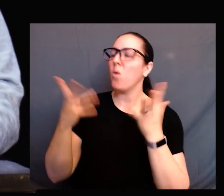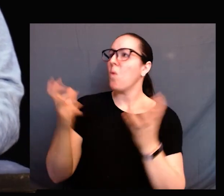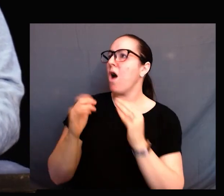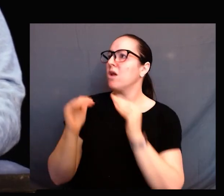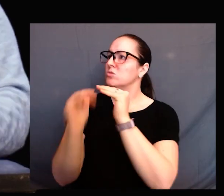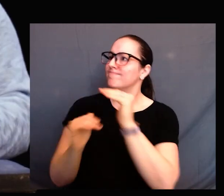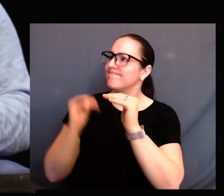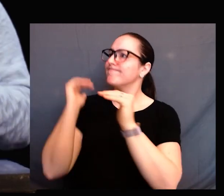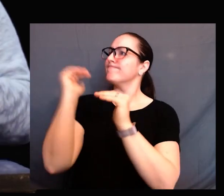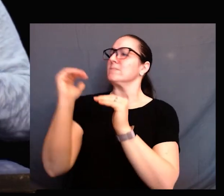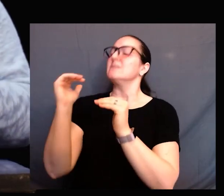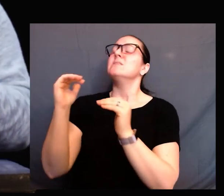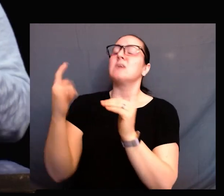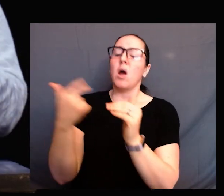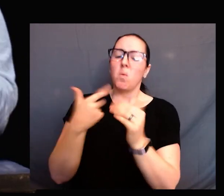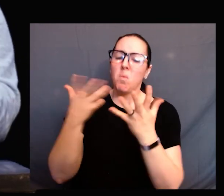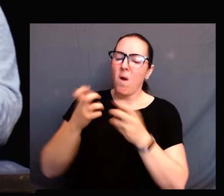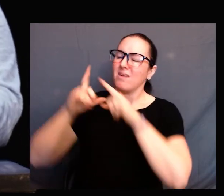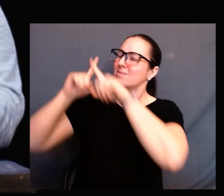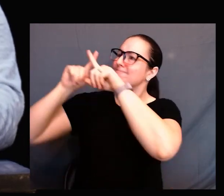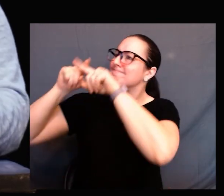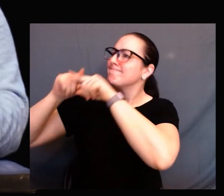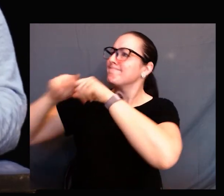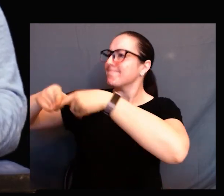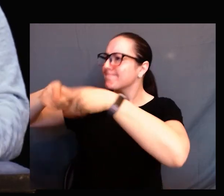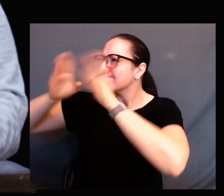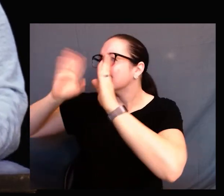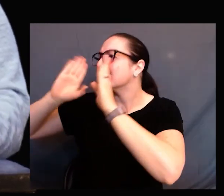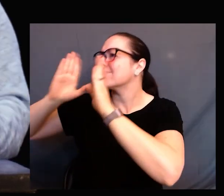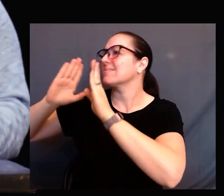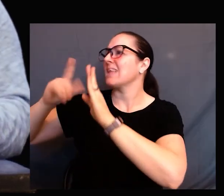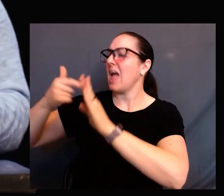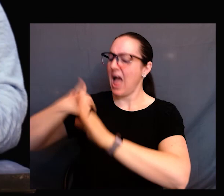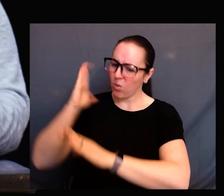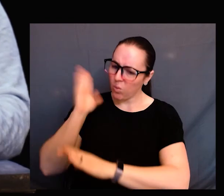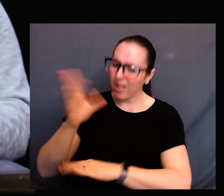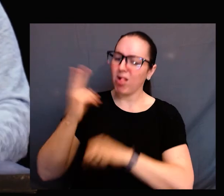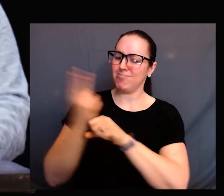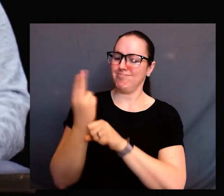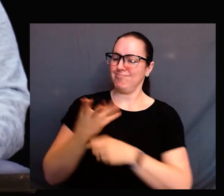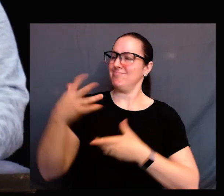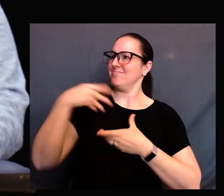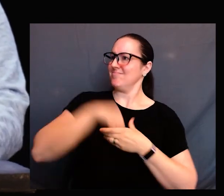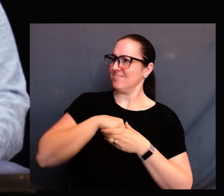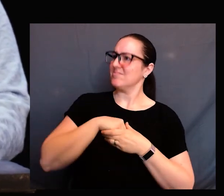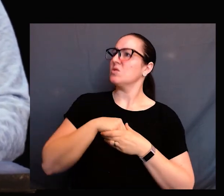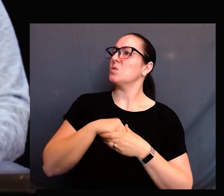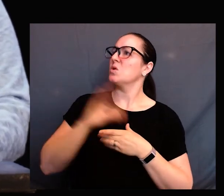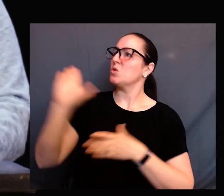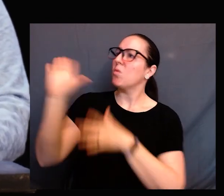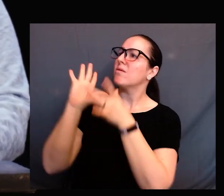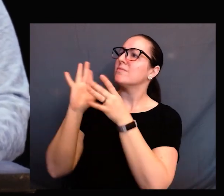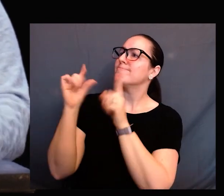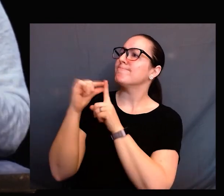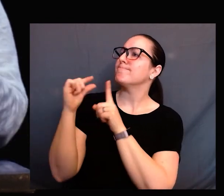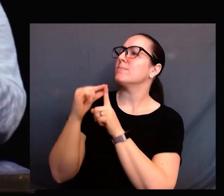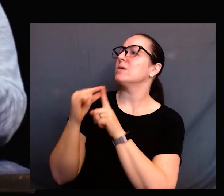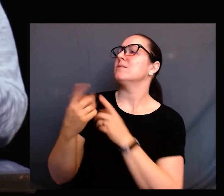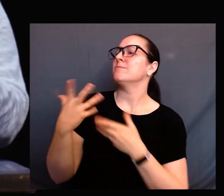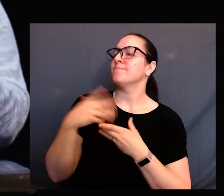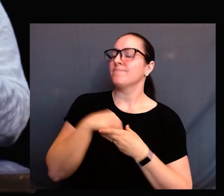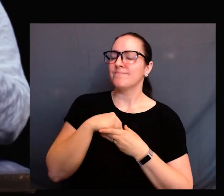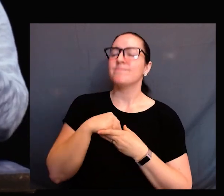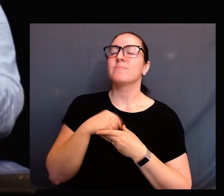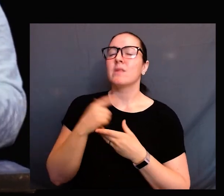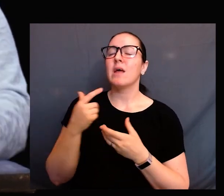level and I'm gonna really lean into not only what you say, but I'm gonna put some things into practice in my life that's gonna help